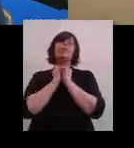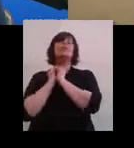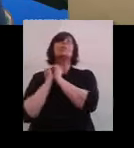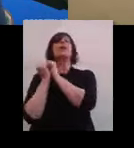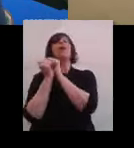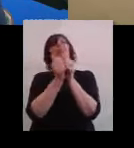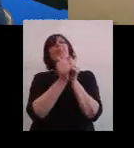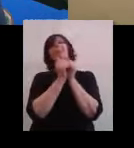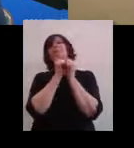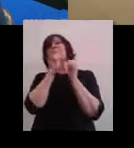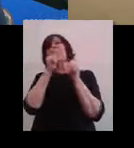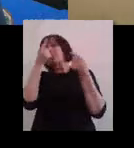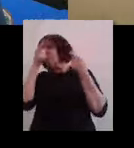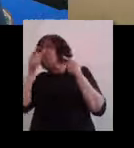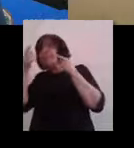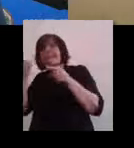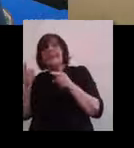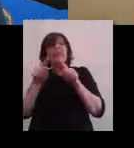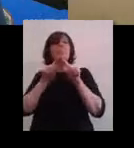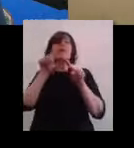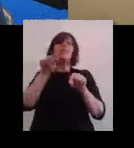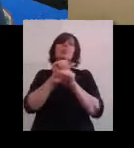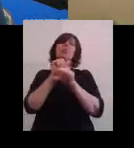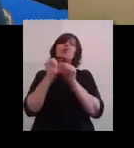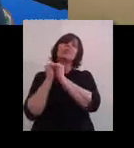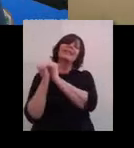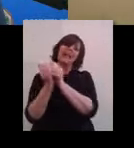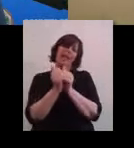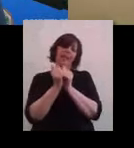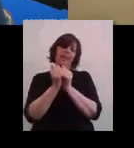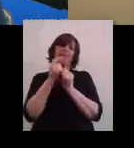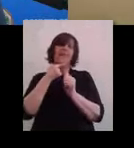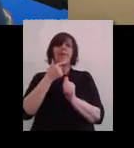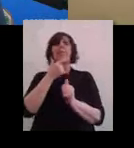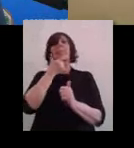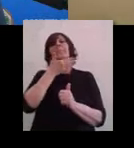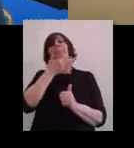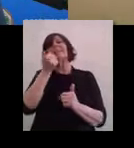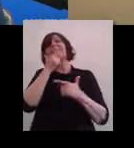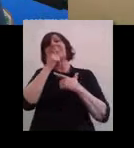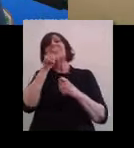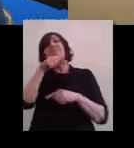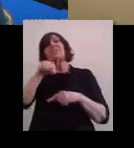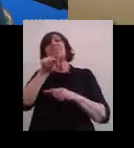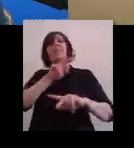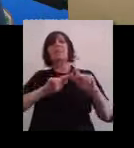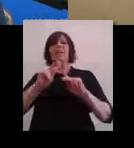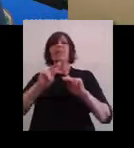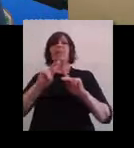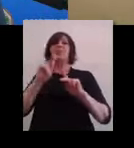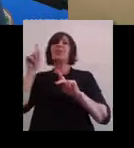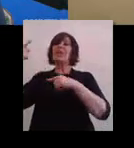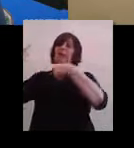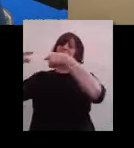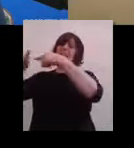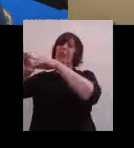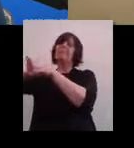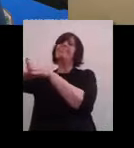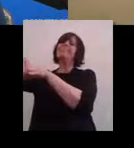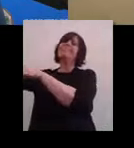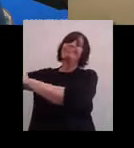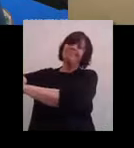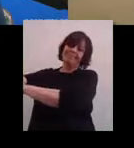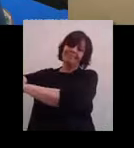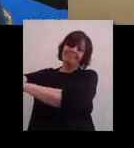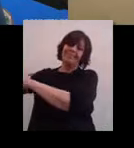we do have to work together for the best interest of our community, and that means putting some of those differences aside. Maybe this is what you get when you have two